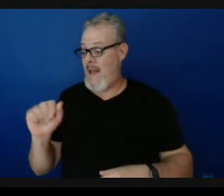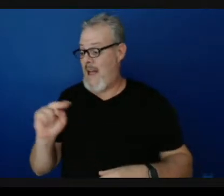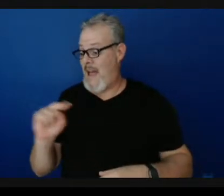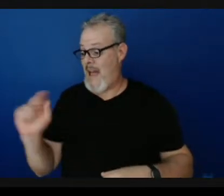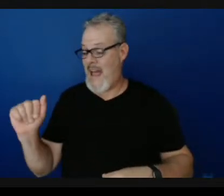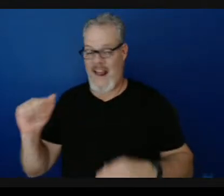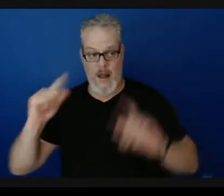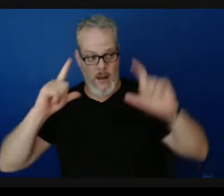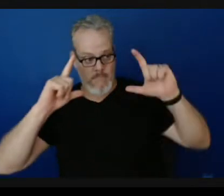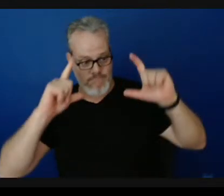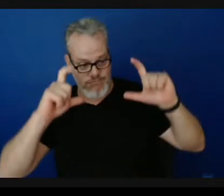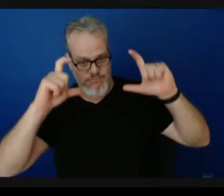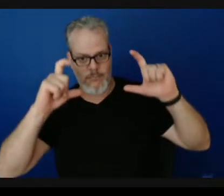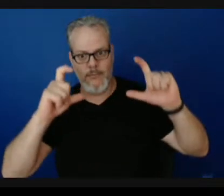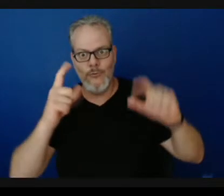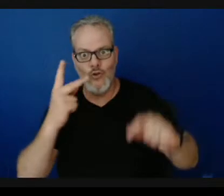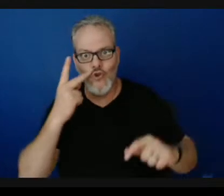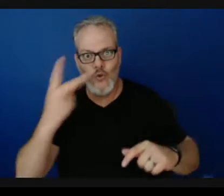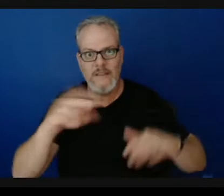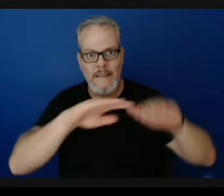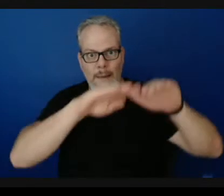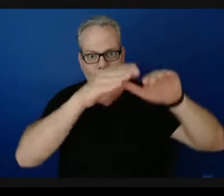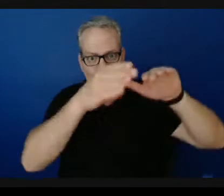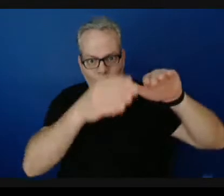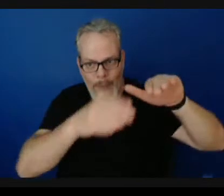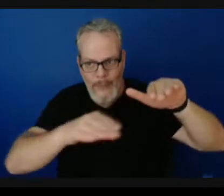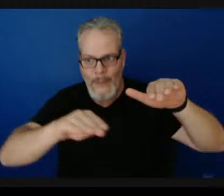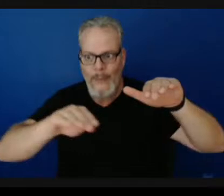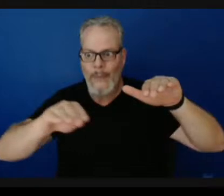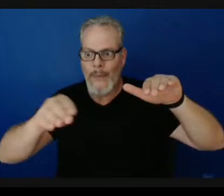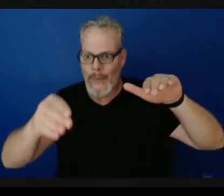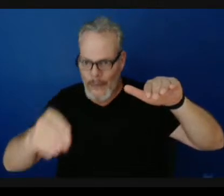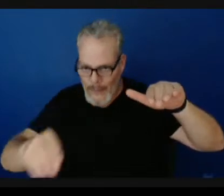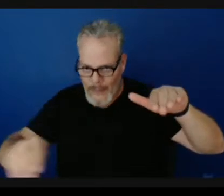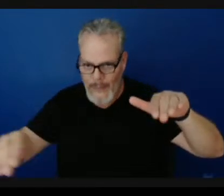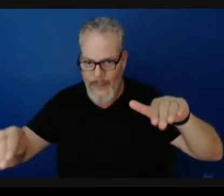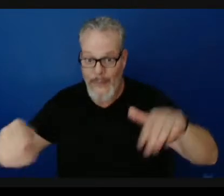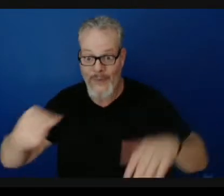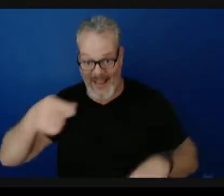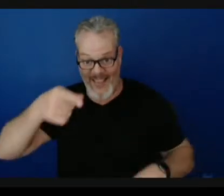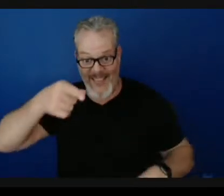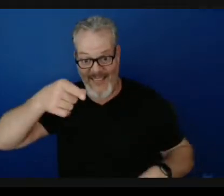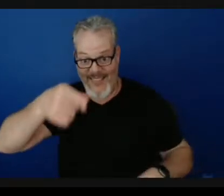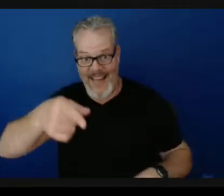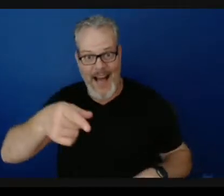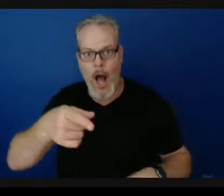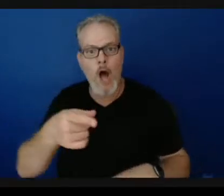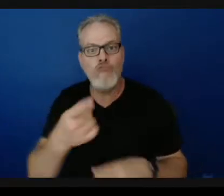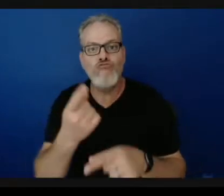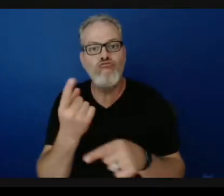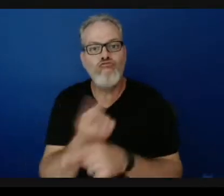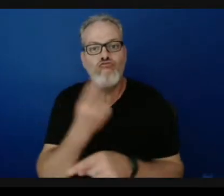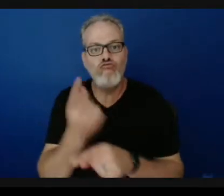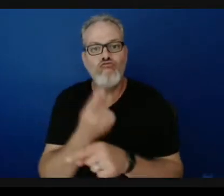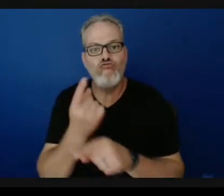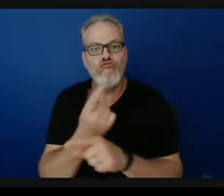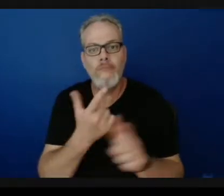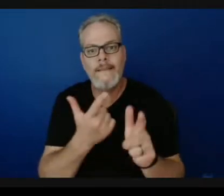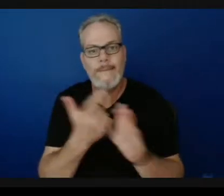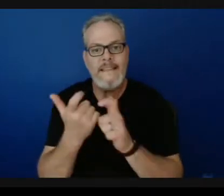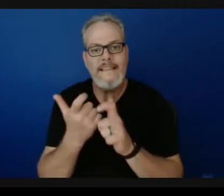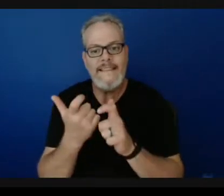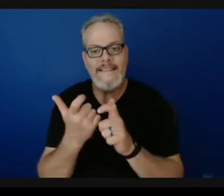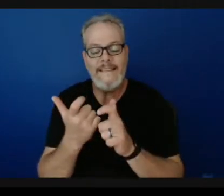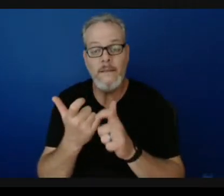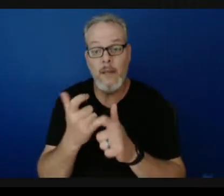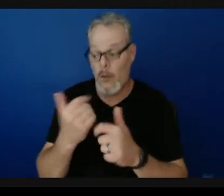see the slope in here. I think I got some arrows that are going to shine. And this is just regular speed. And when you're out there, when there's two of us out